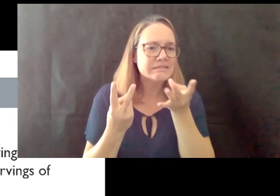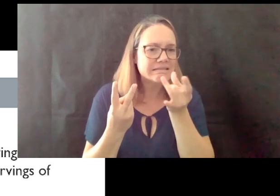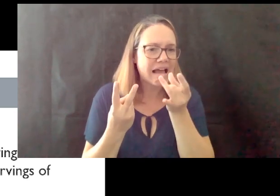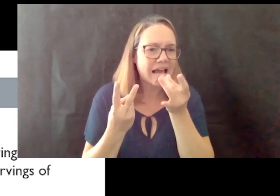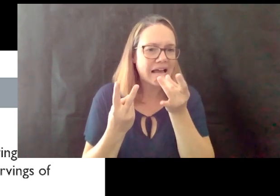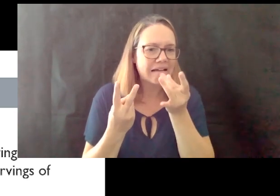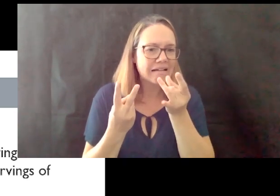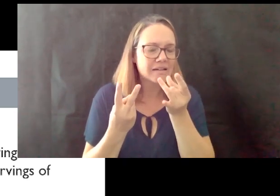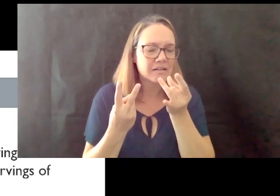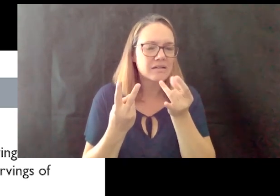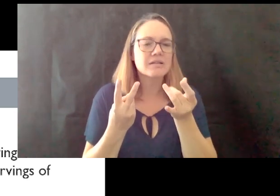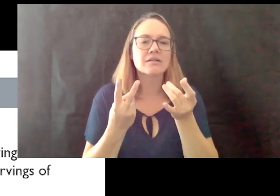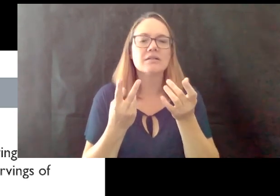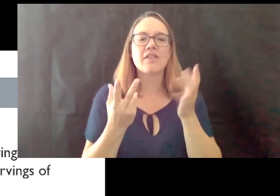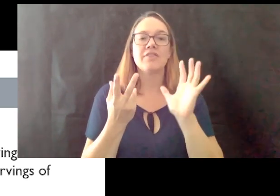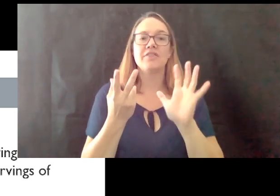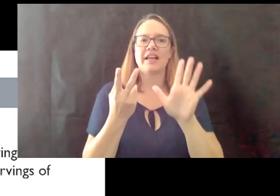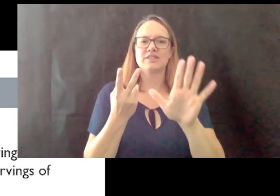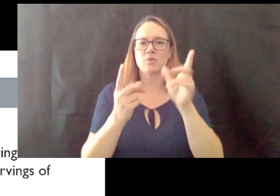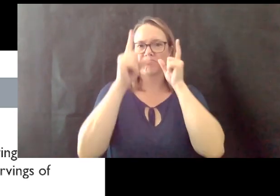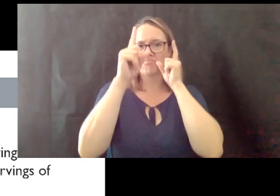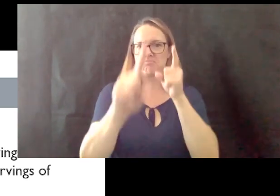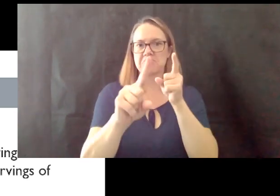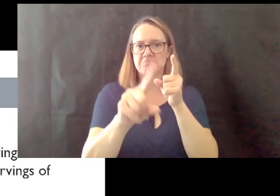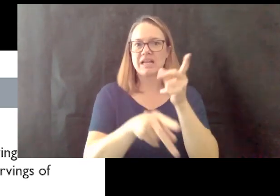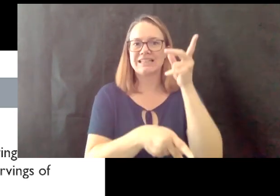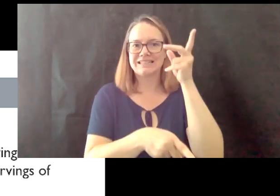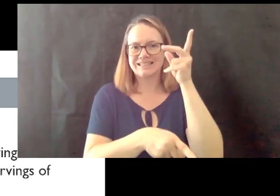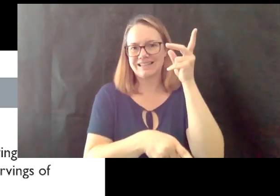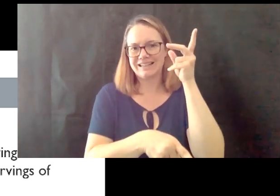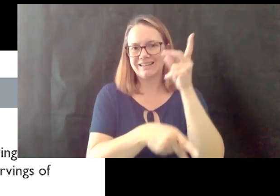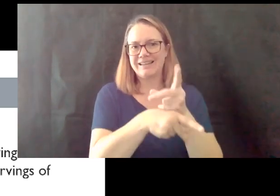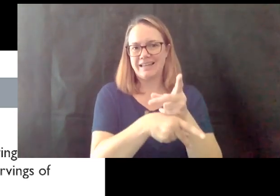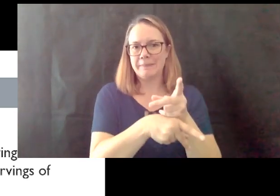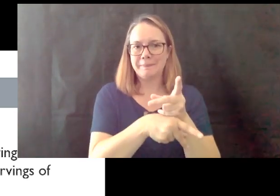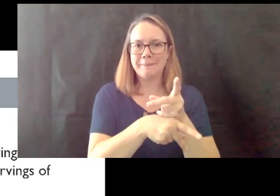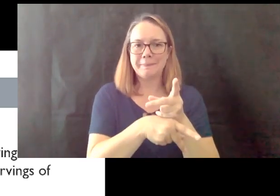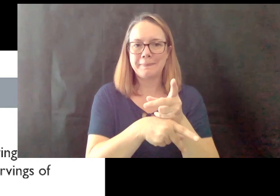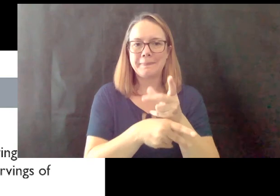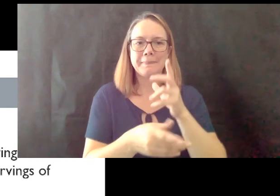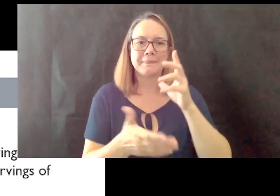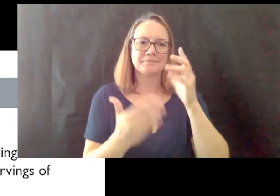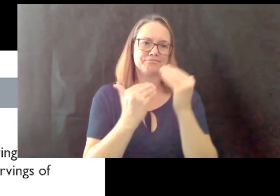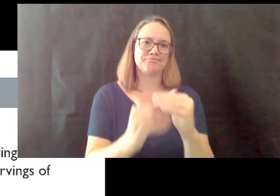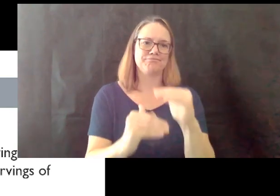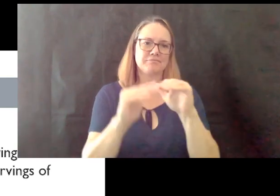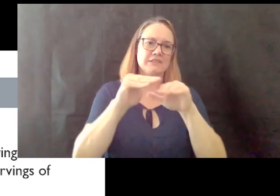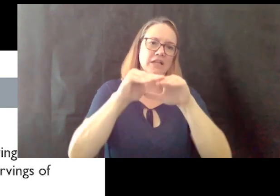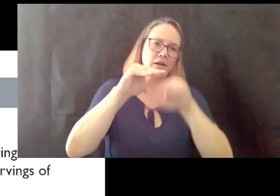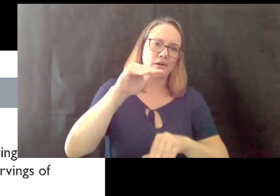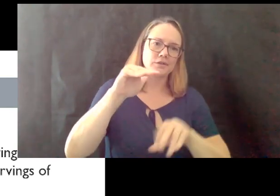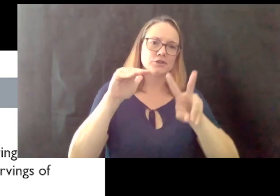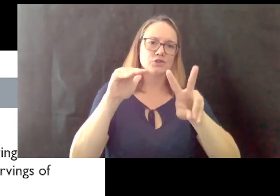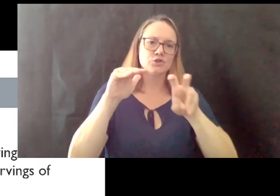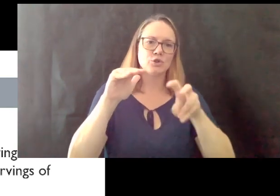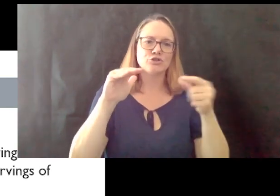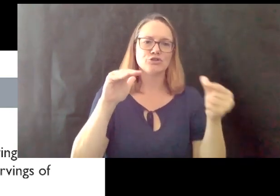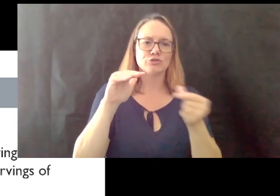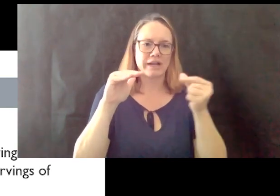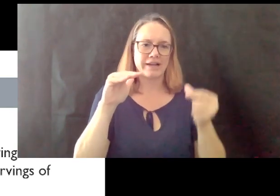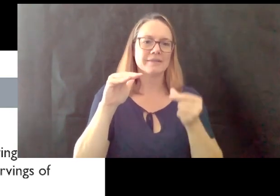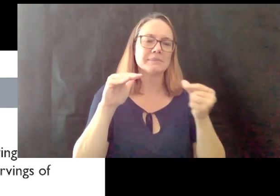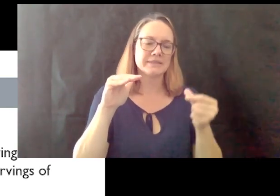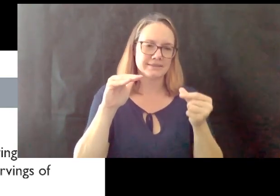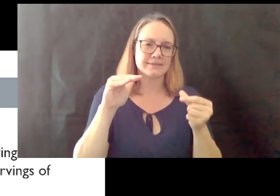snack one time a day. And that's gonna put you in the goal, of keeping your total daily dietary carbohydrates under